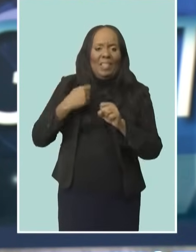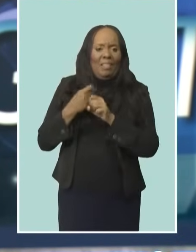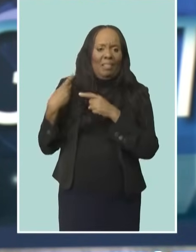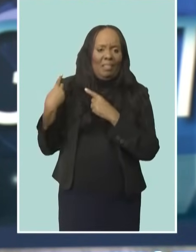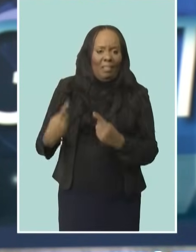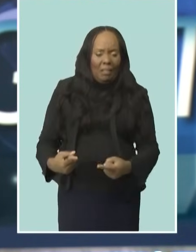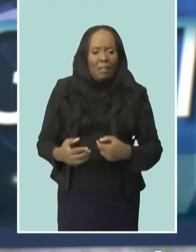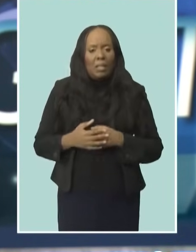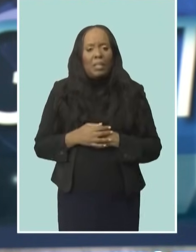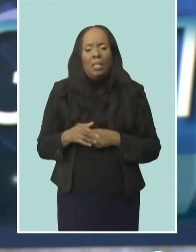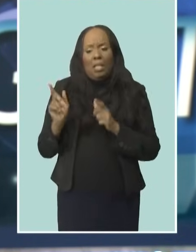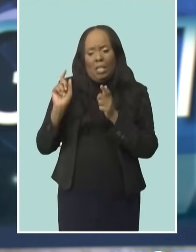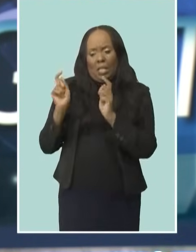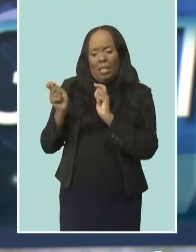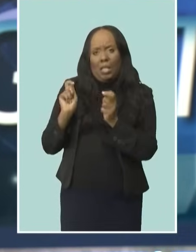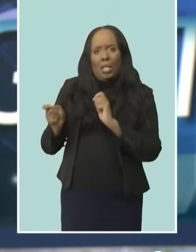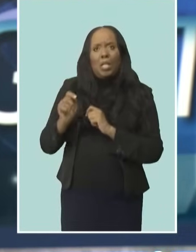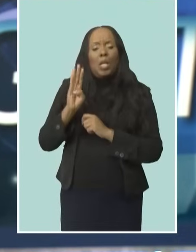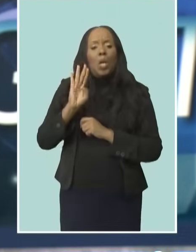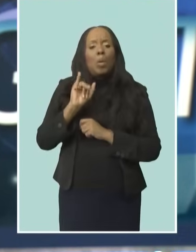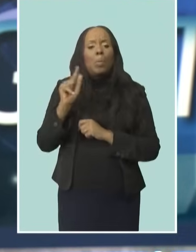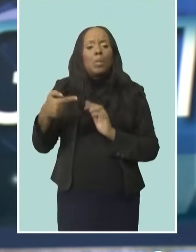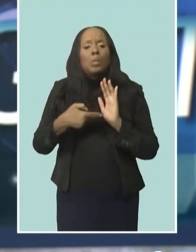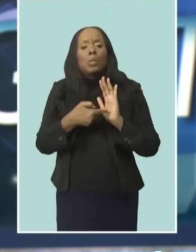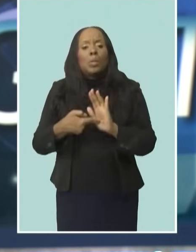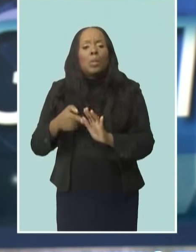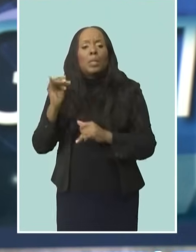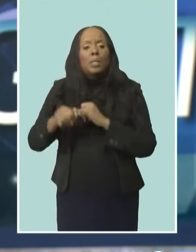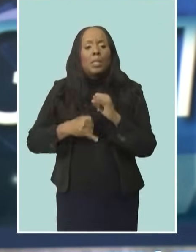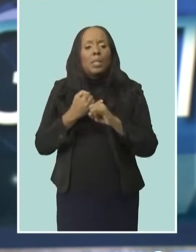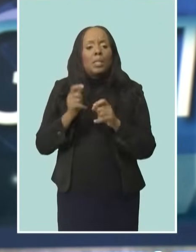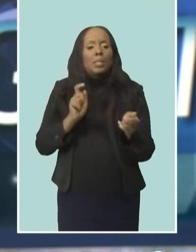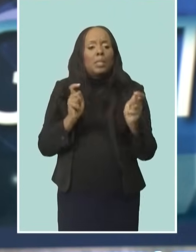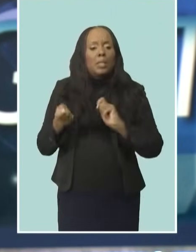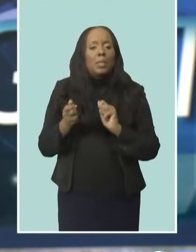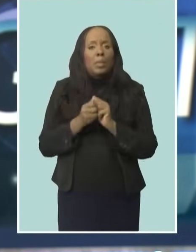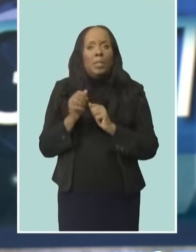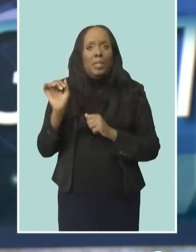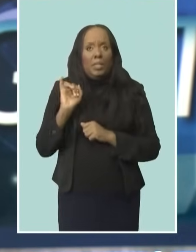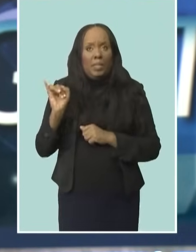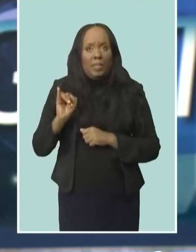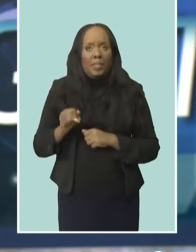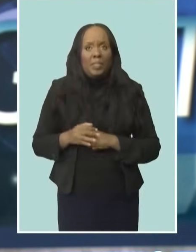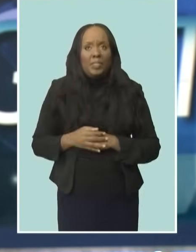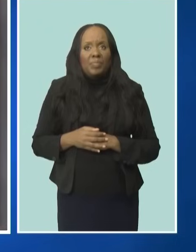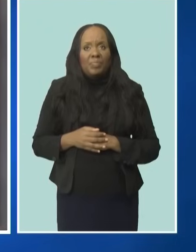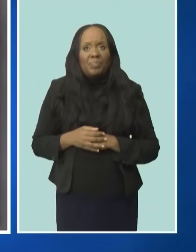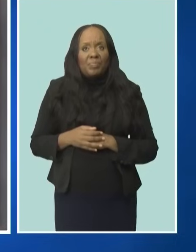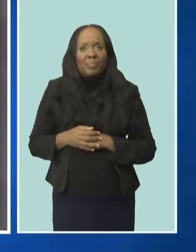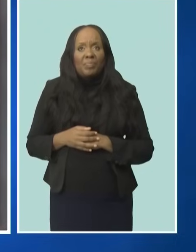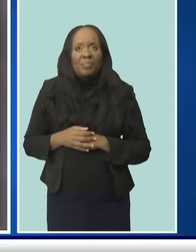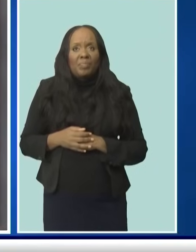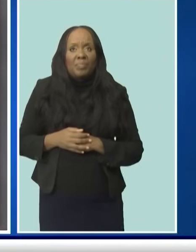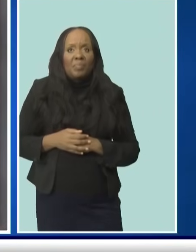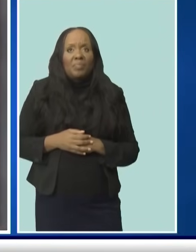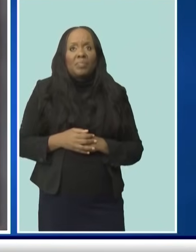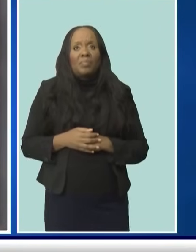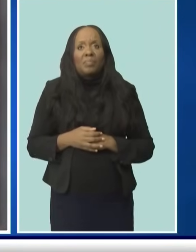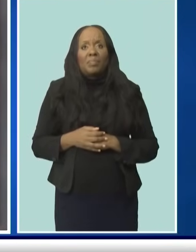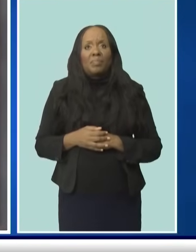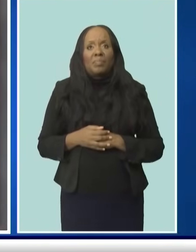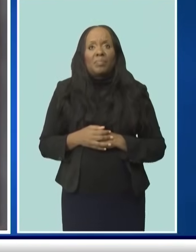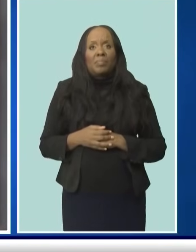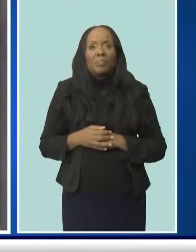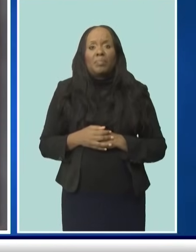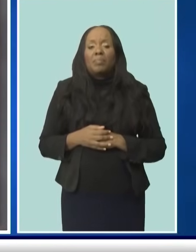the amendments to the bill reflect the international changes in the insurance industry. I want to say to Barbadians, sir,